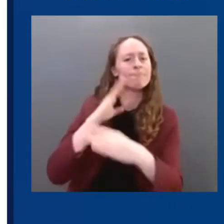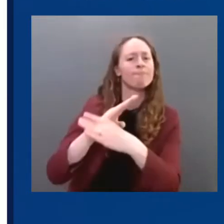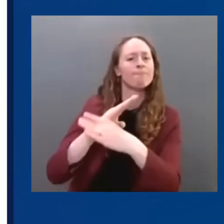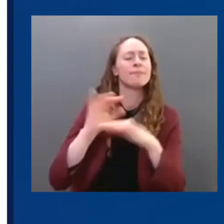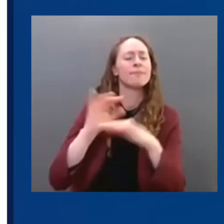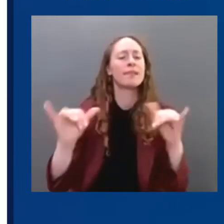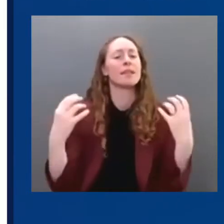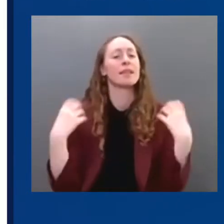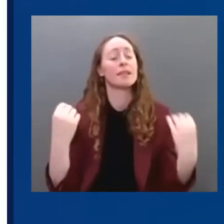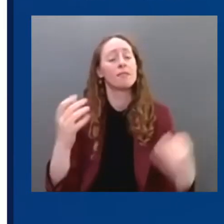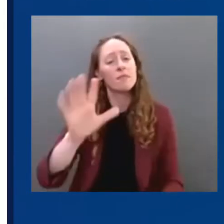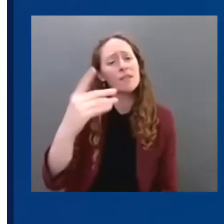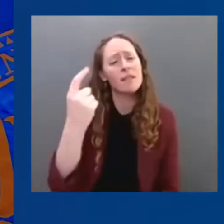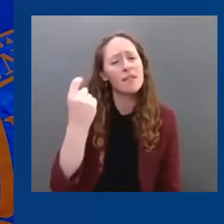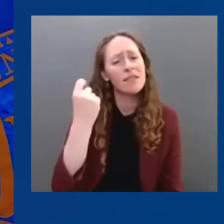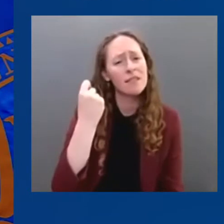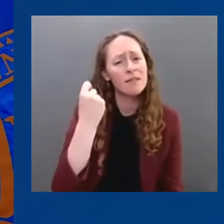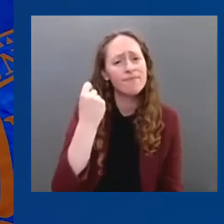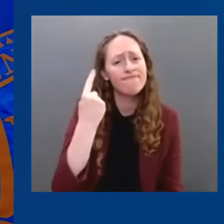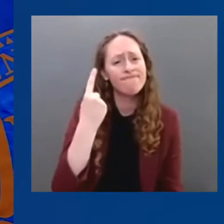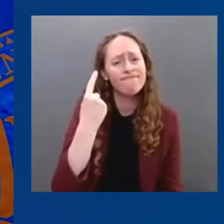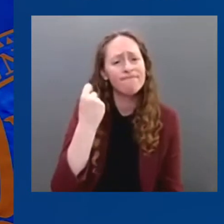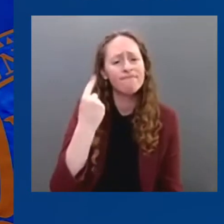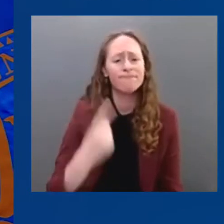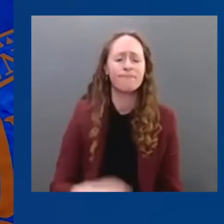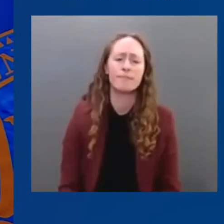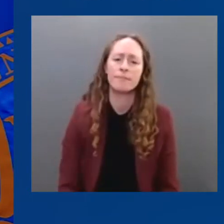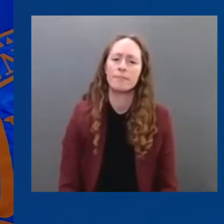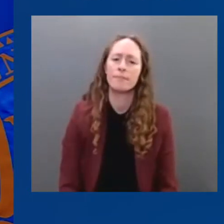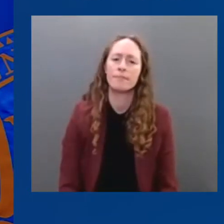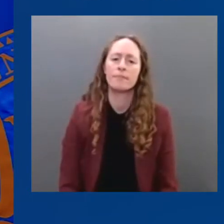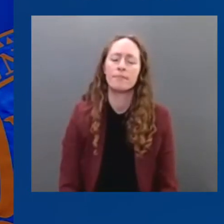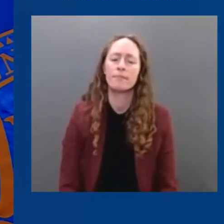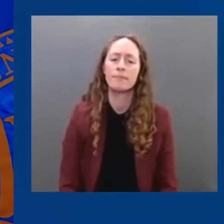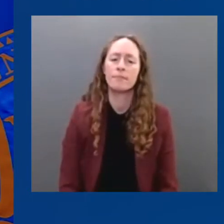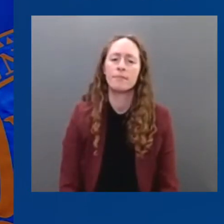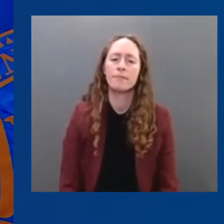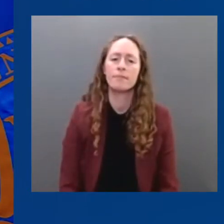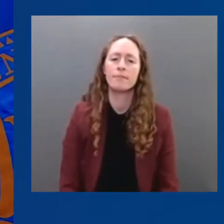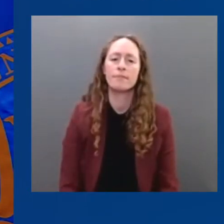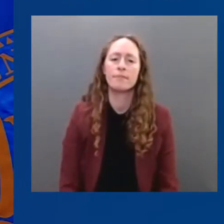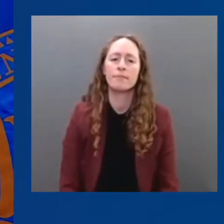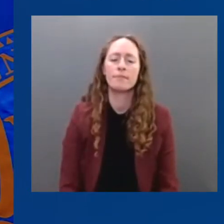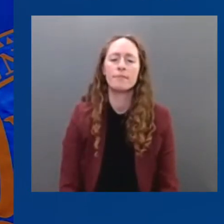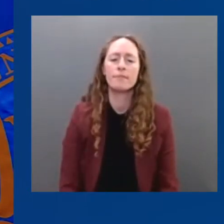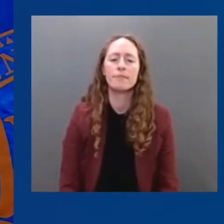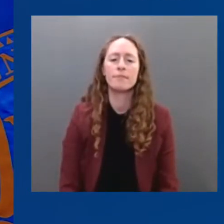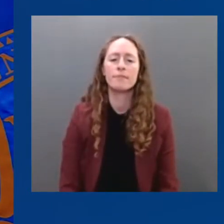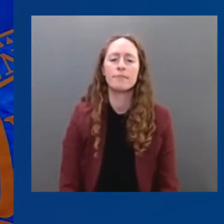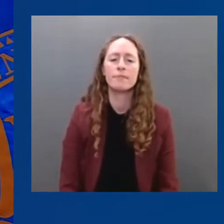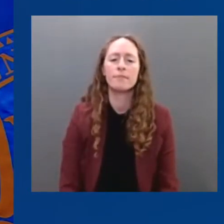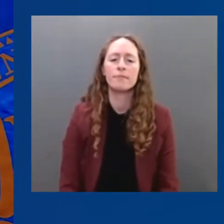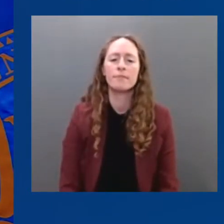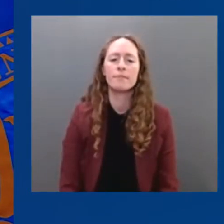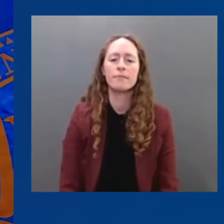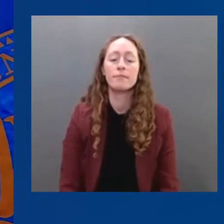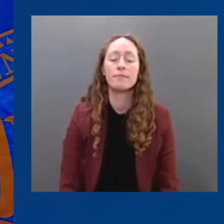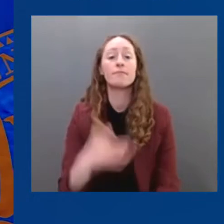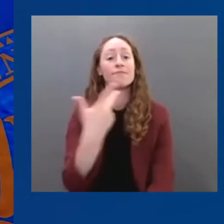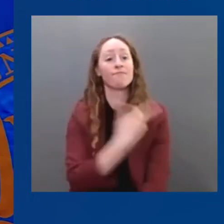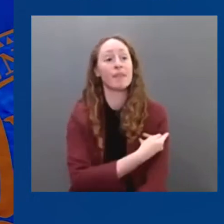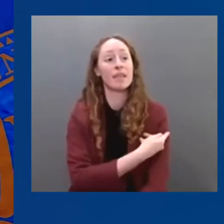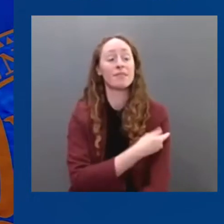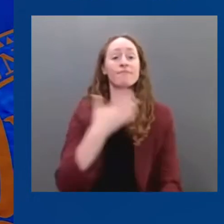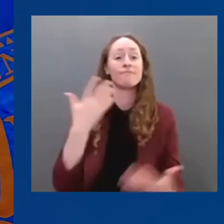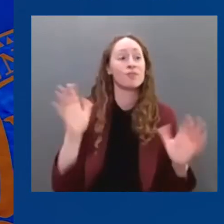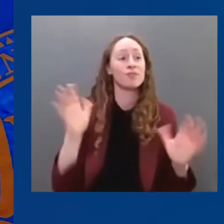recommend, immunity wanes, so it is critical to stay up to date with